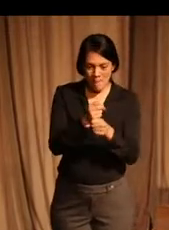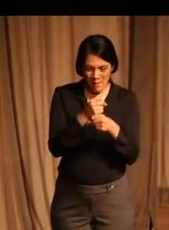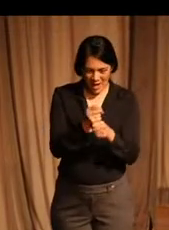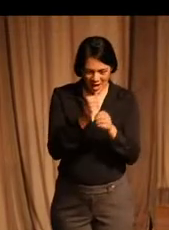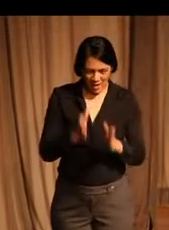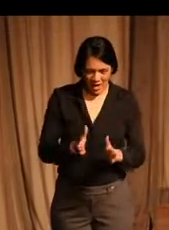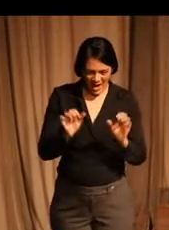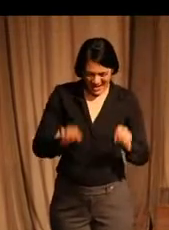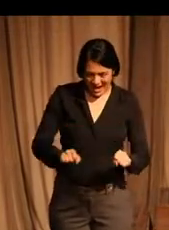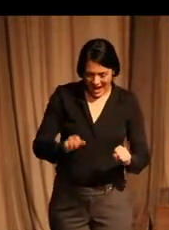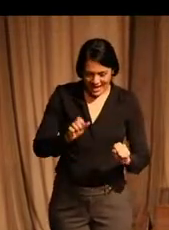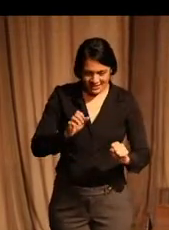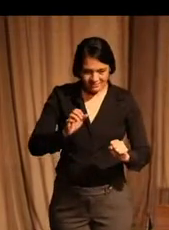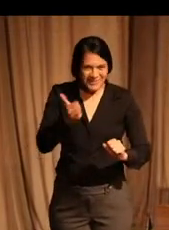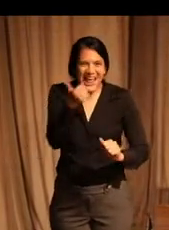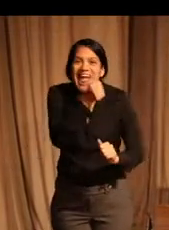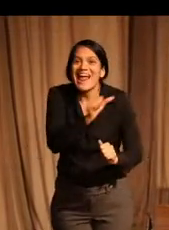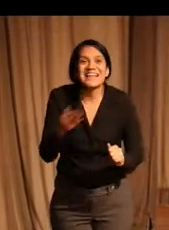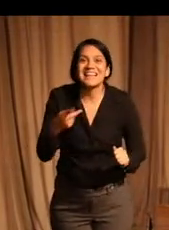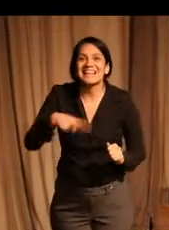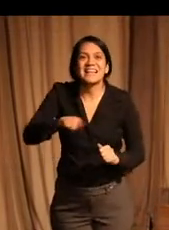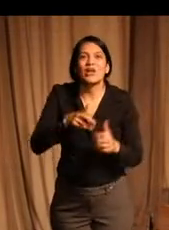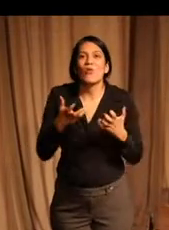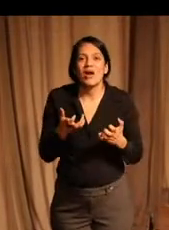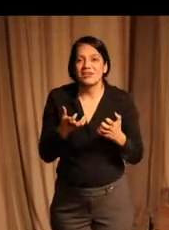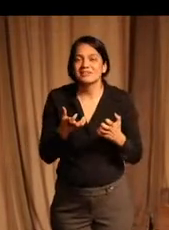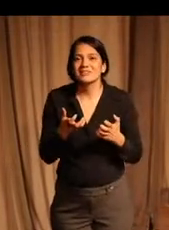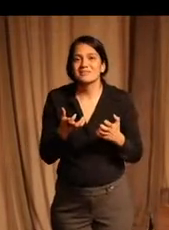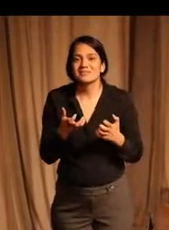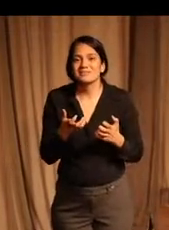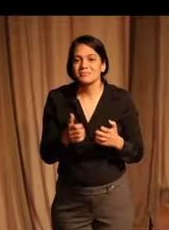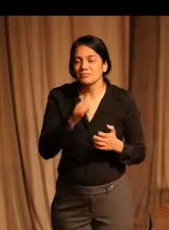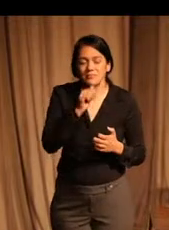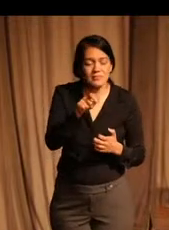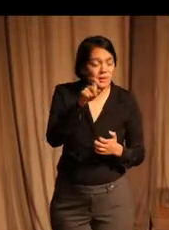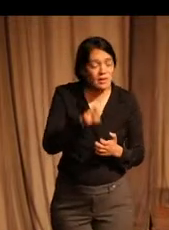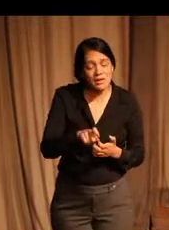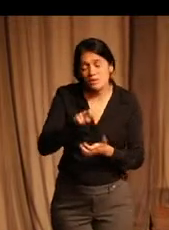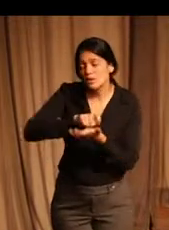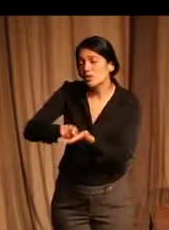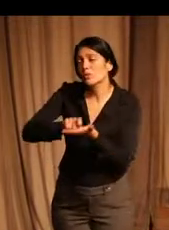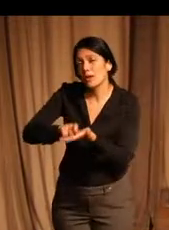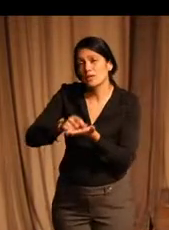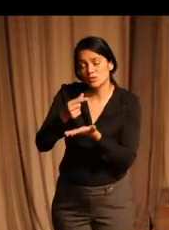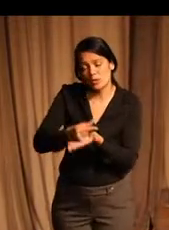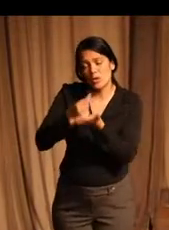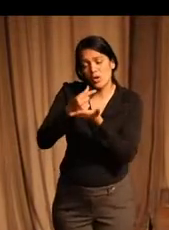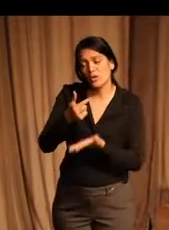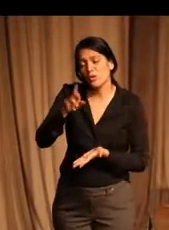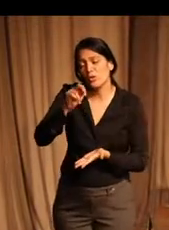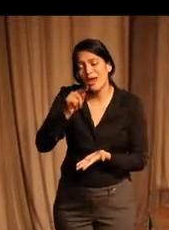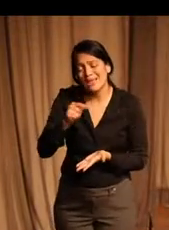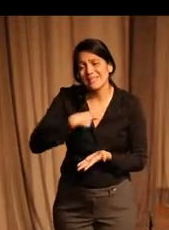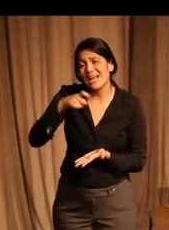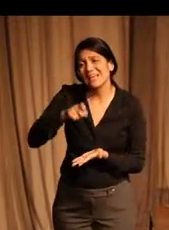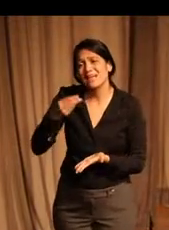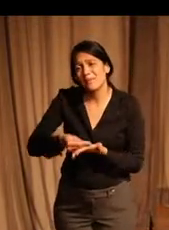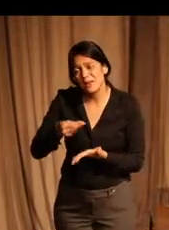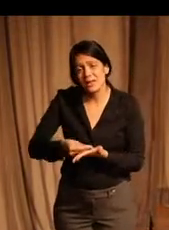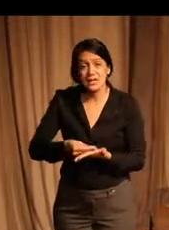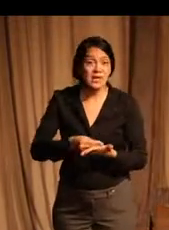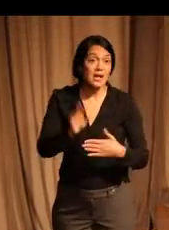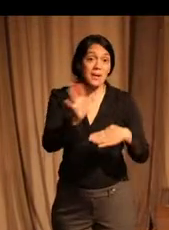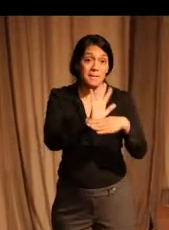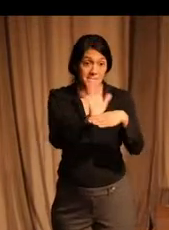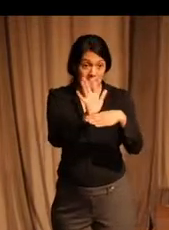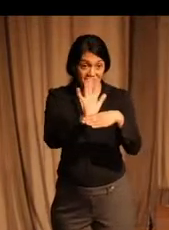That part, you know, where you're not writing to a grant or to a government, but just because you need money. Making films is